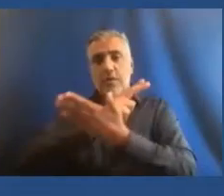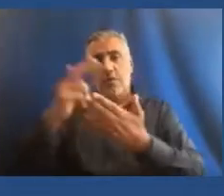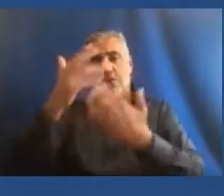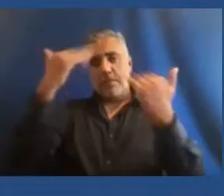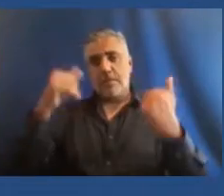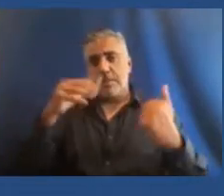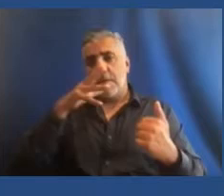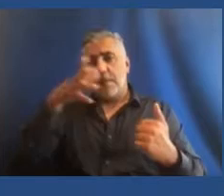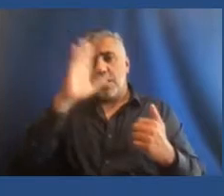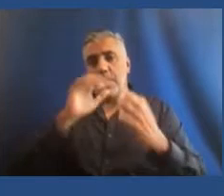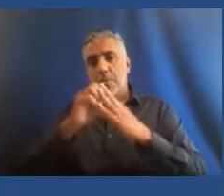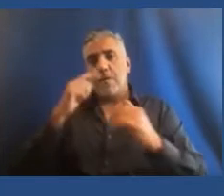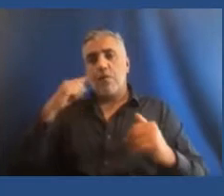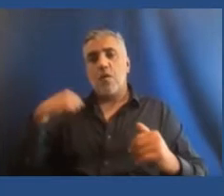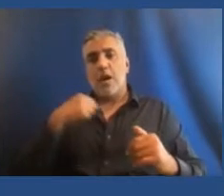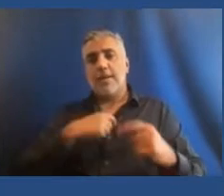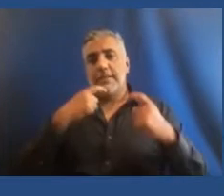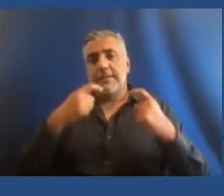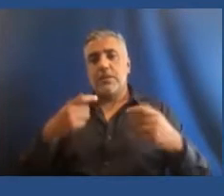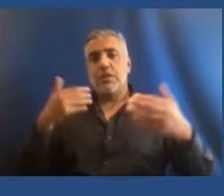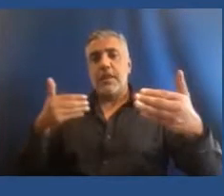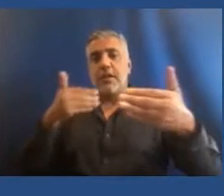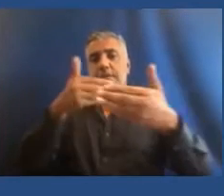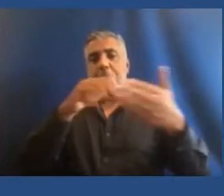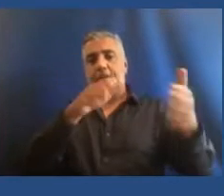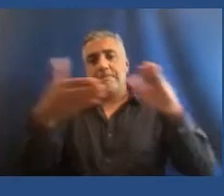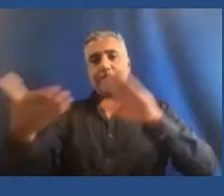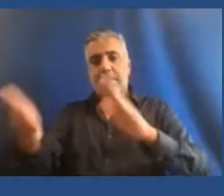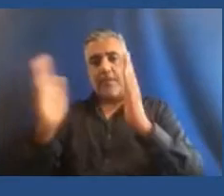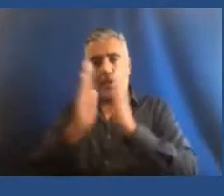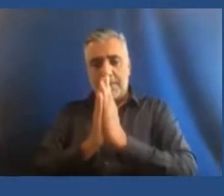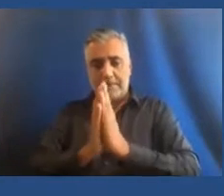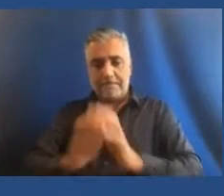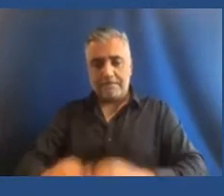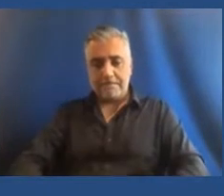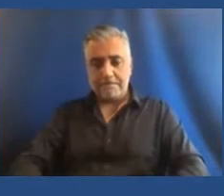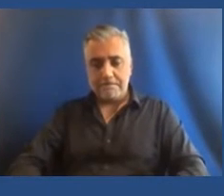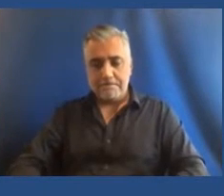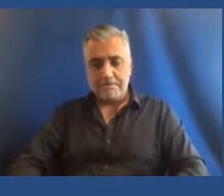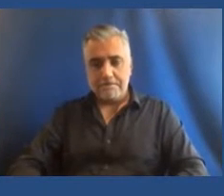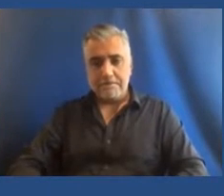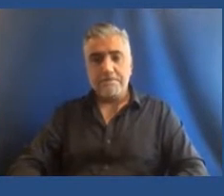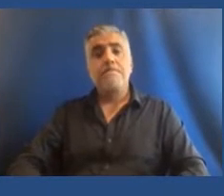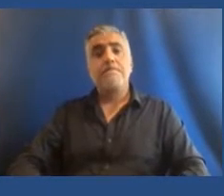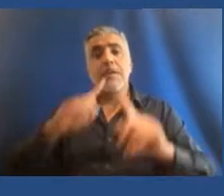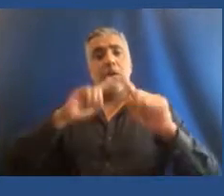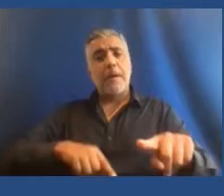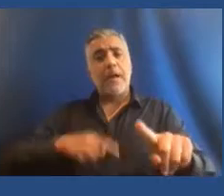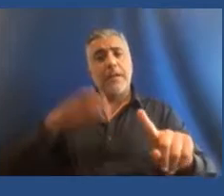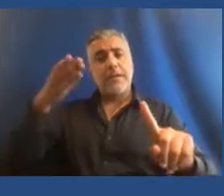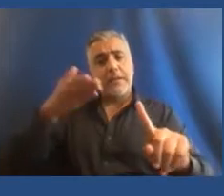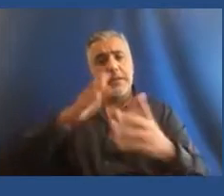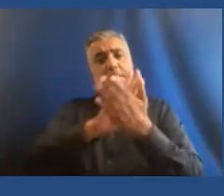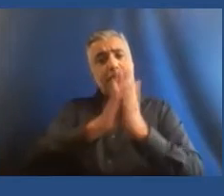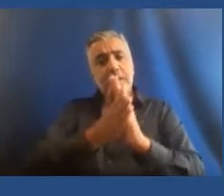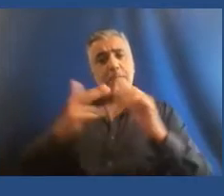Ave Maria, grazia plena, Dominus tecum, benedicta tui mulieribus et benedicto frutto ventris tui, Jesus.